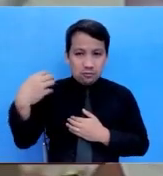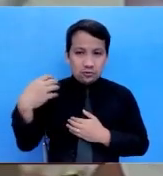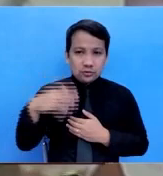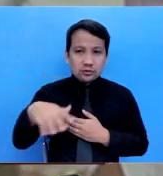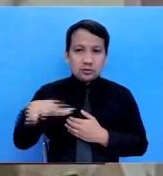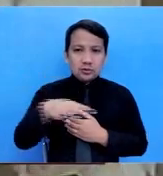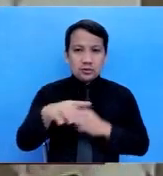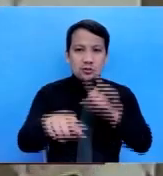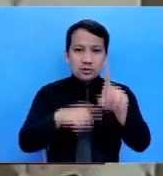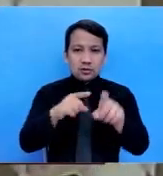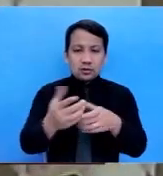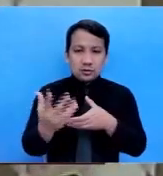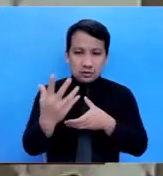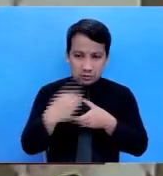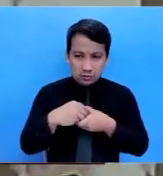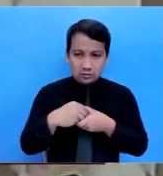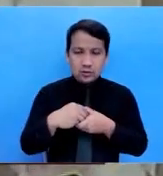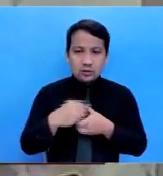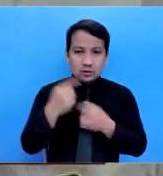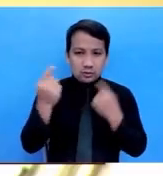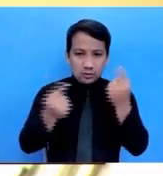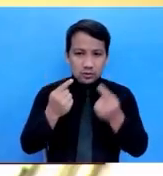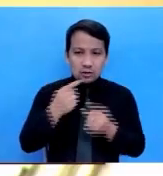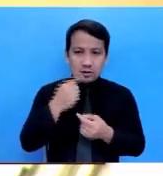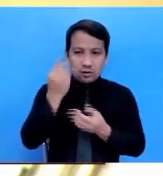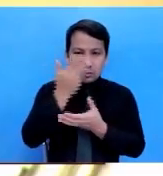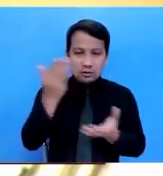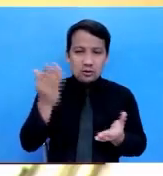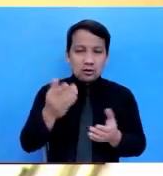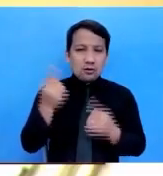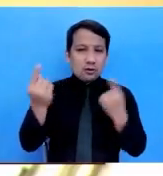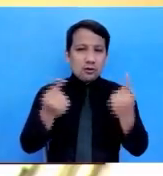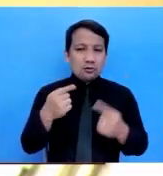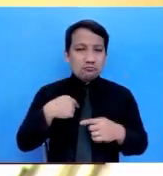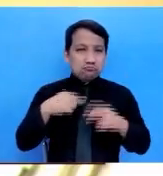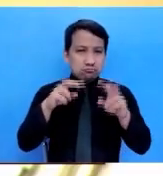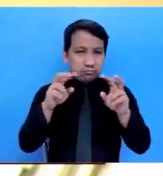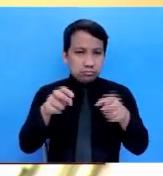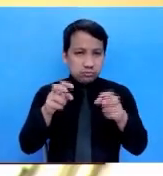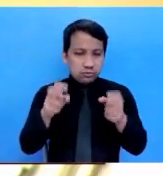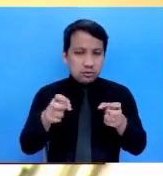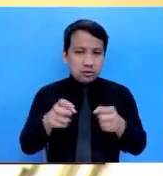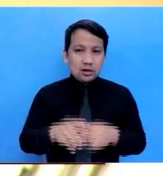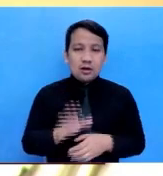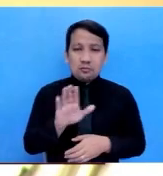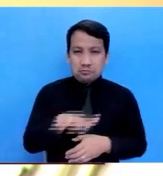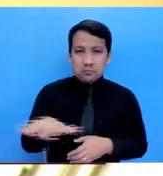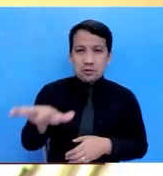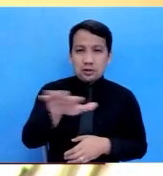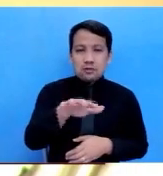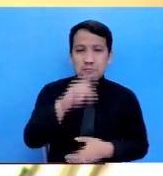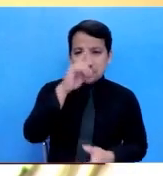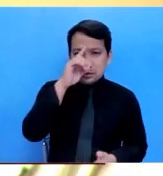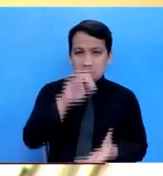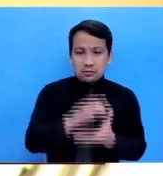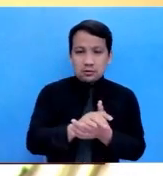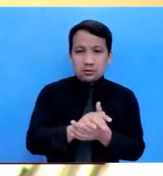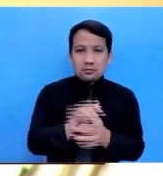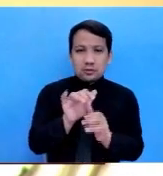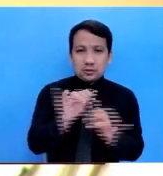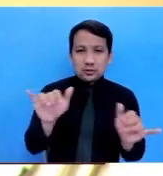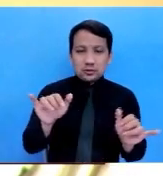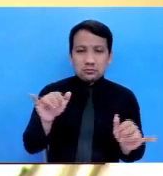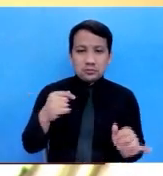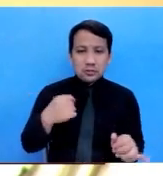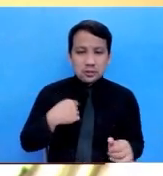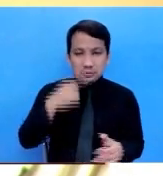to join me in considering what he said? And I quote, "May you always believe, just as I do,